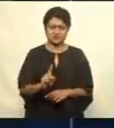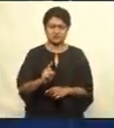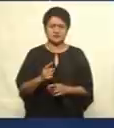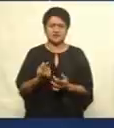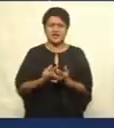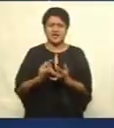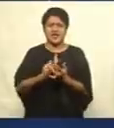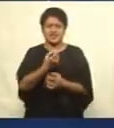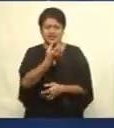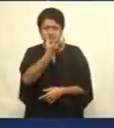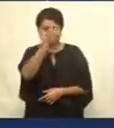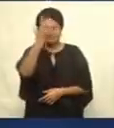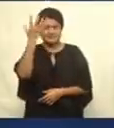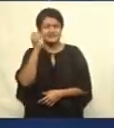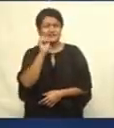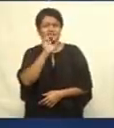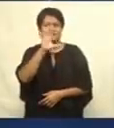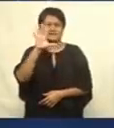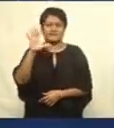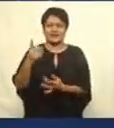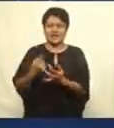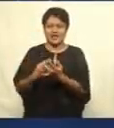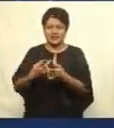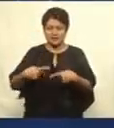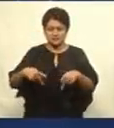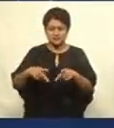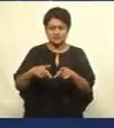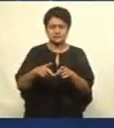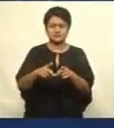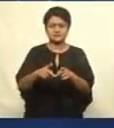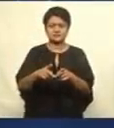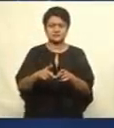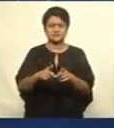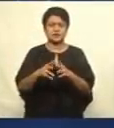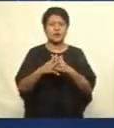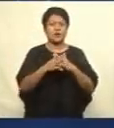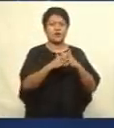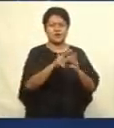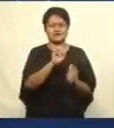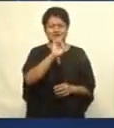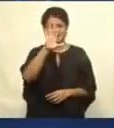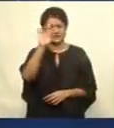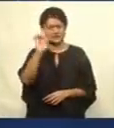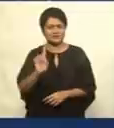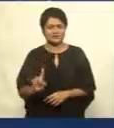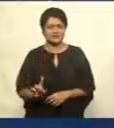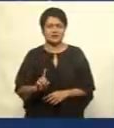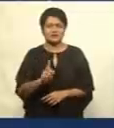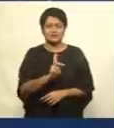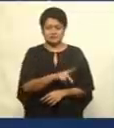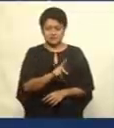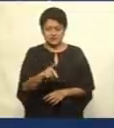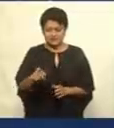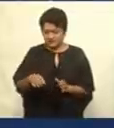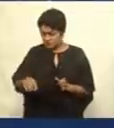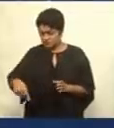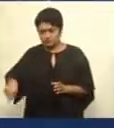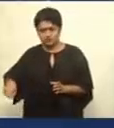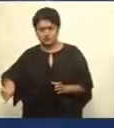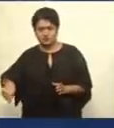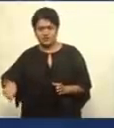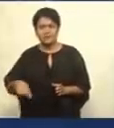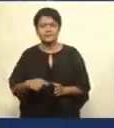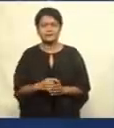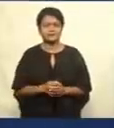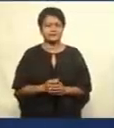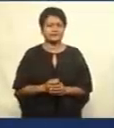elsewhere. In the west, fine weather conditions prevailed today. Eastwards from Pacific Harbour to Suva, mostly cloudy with a few